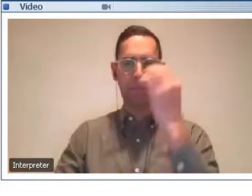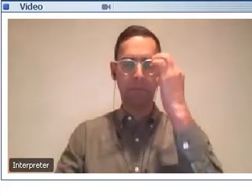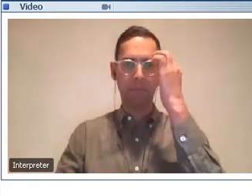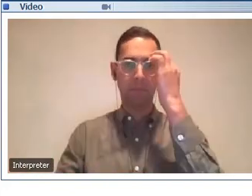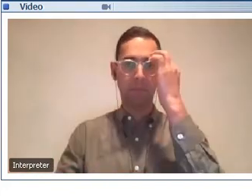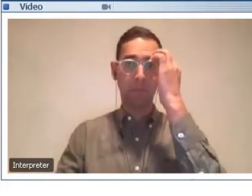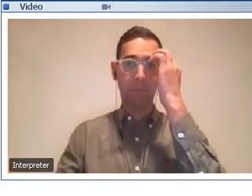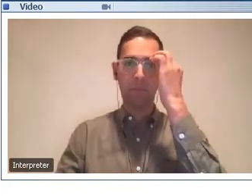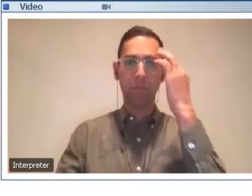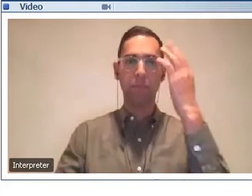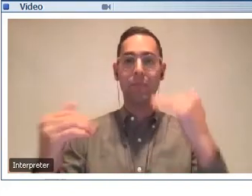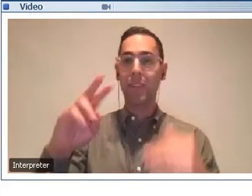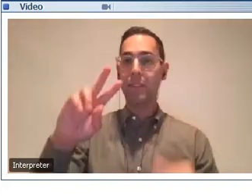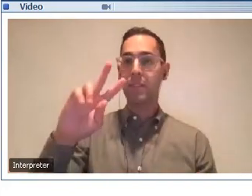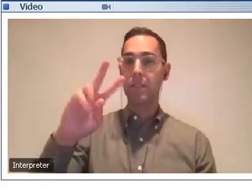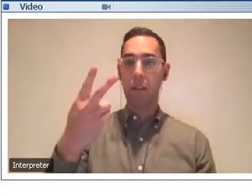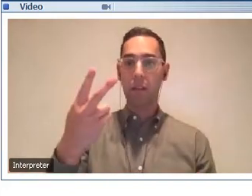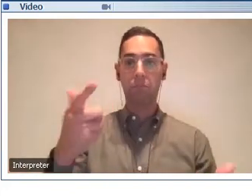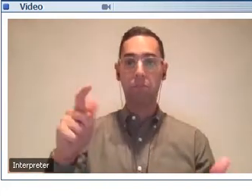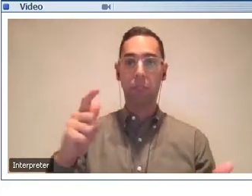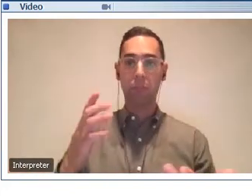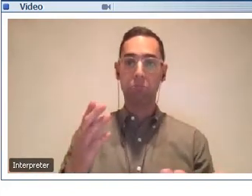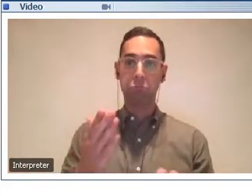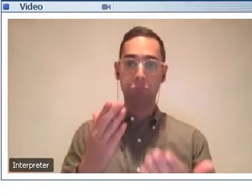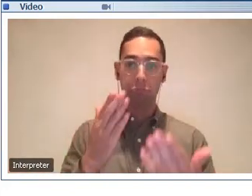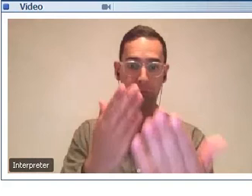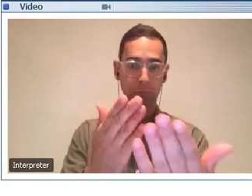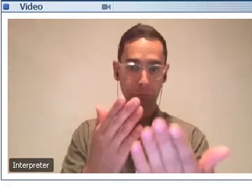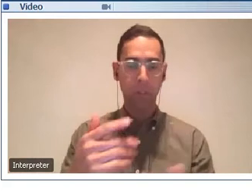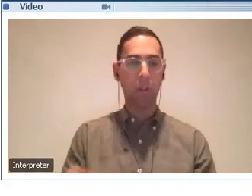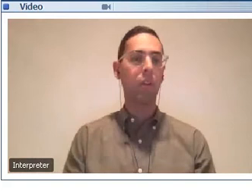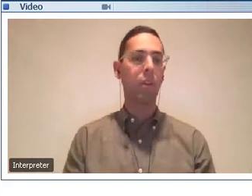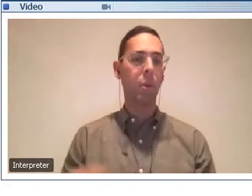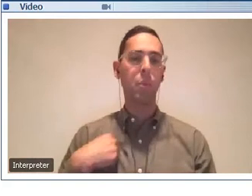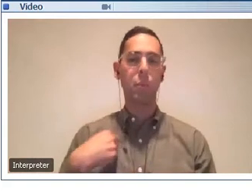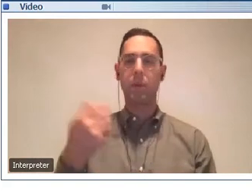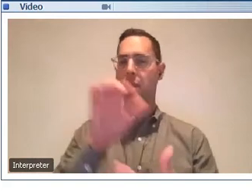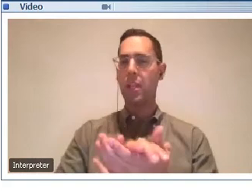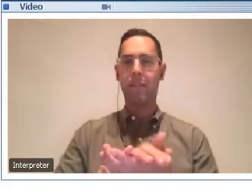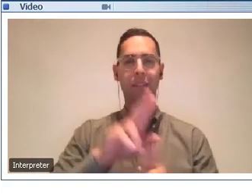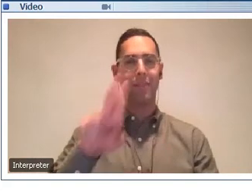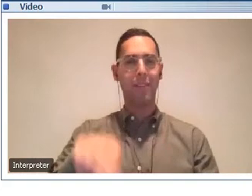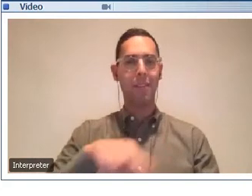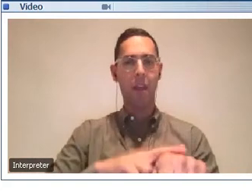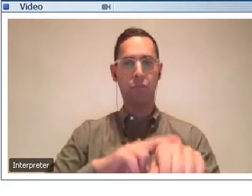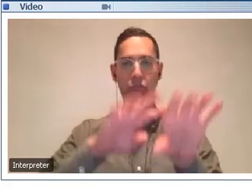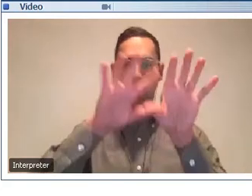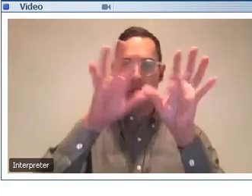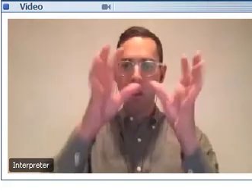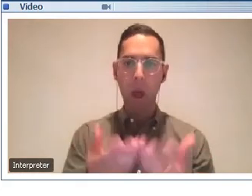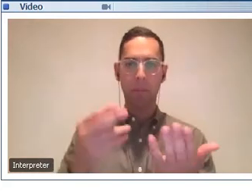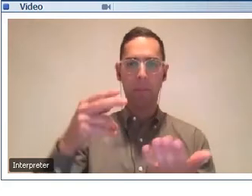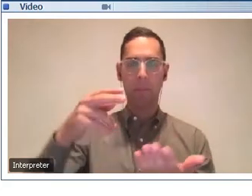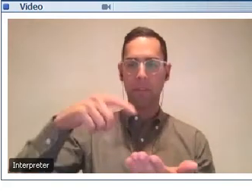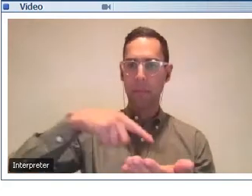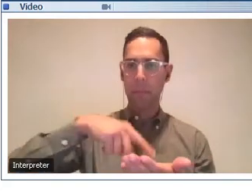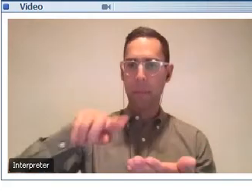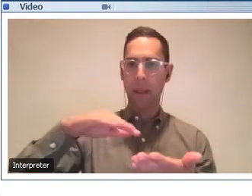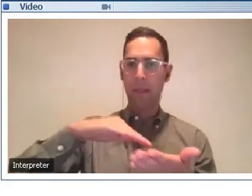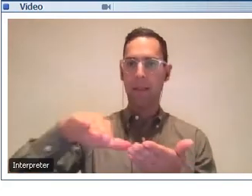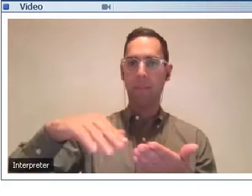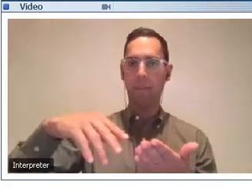A second major recommendation is that we think a national comprehensive paid leave policy definitely needs to cover all of the